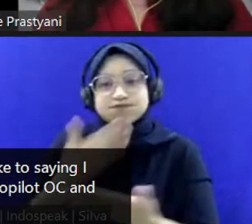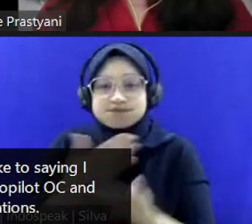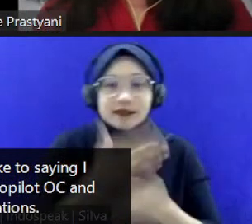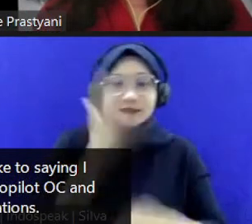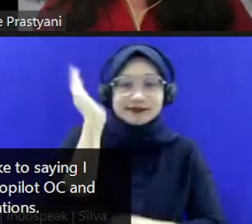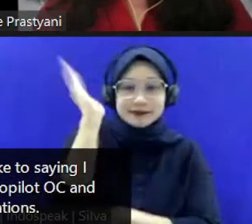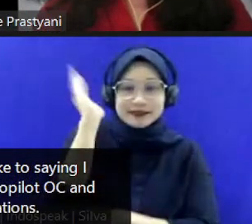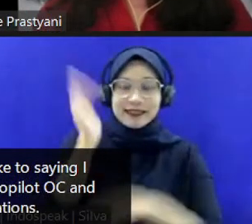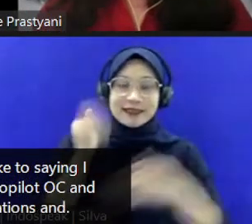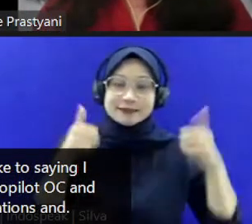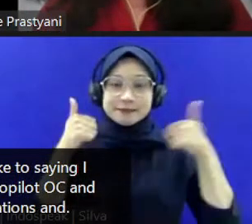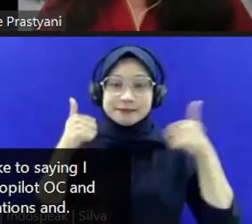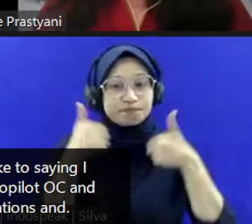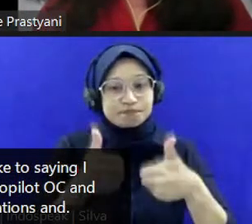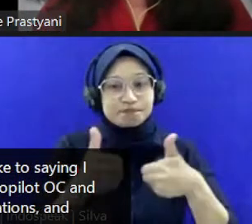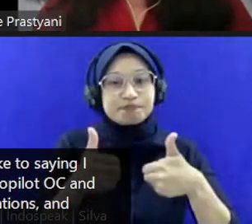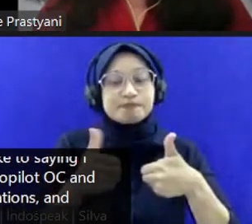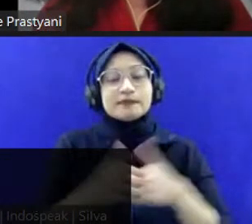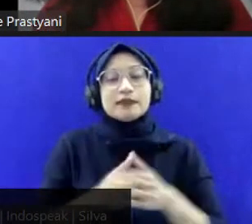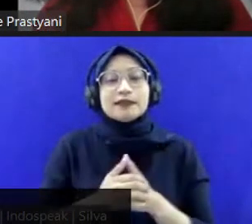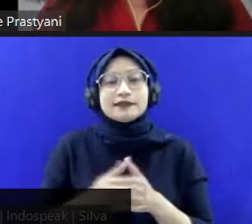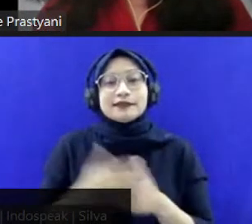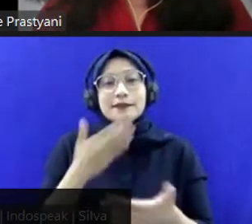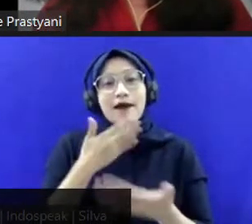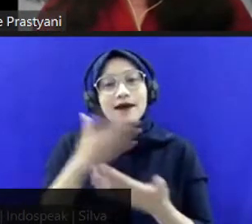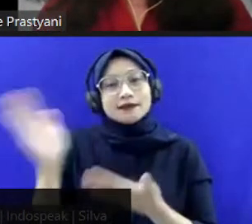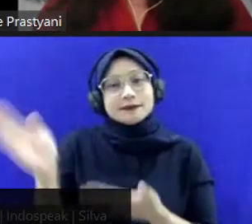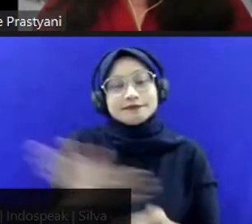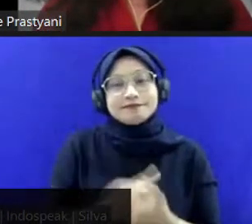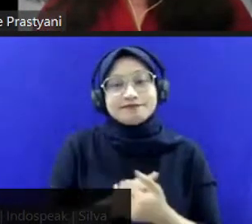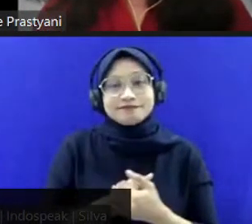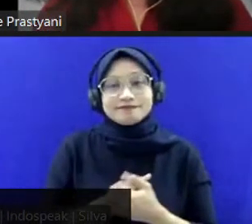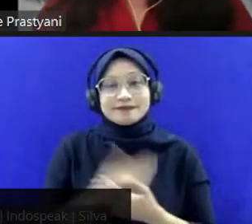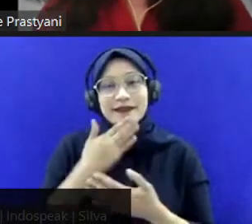presentations. And thank you all and have a good day.